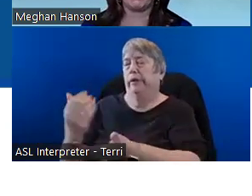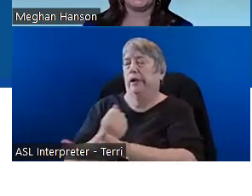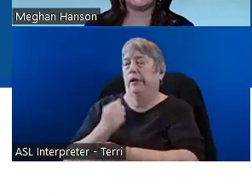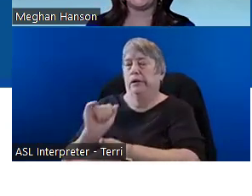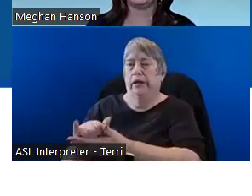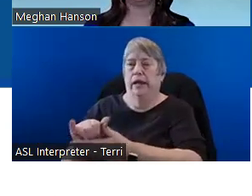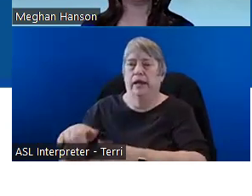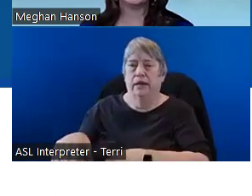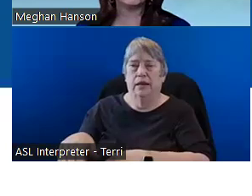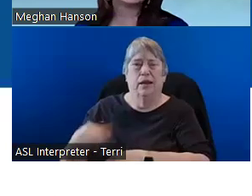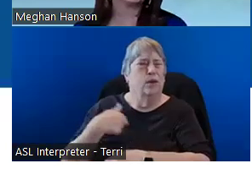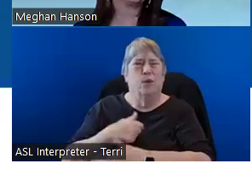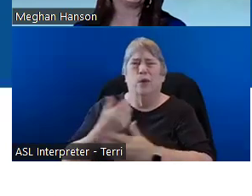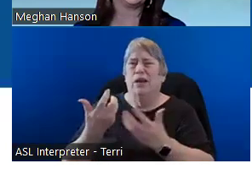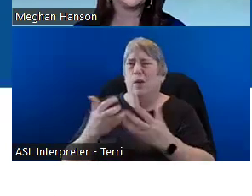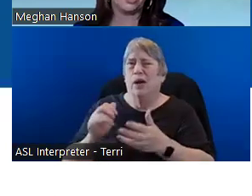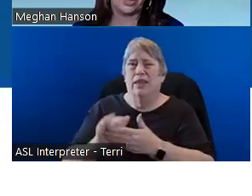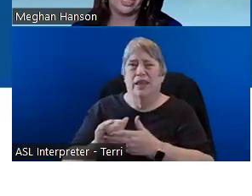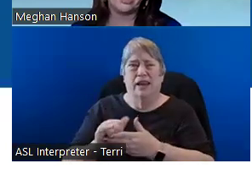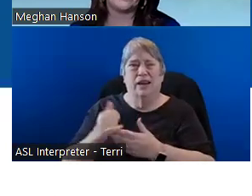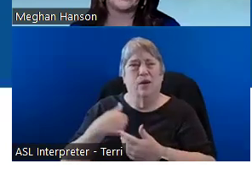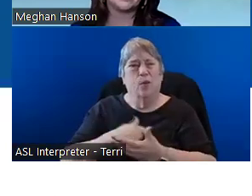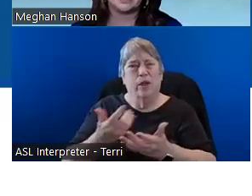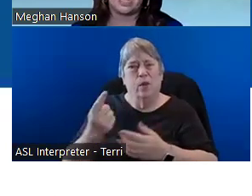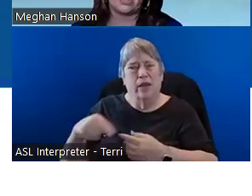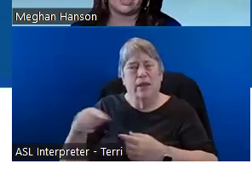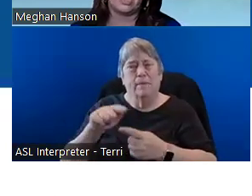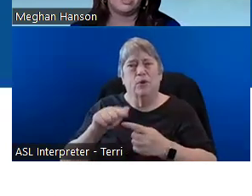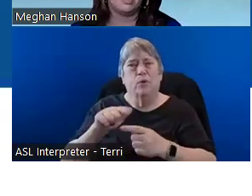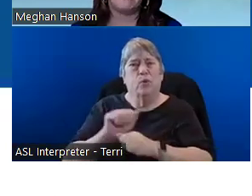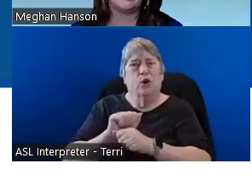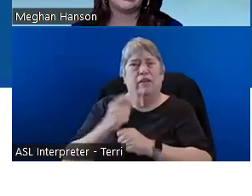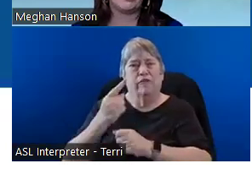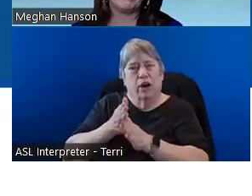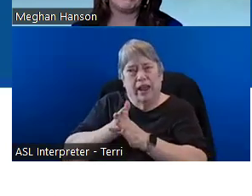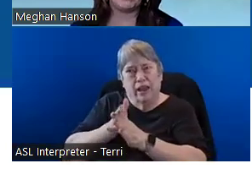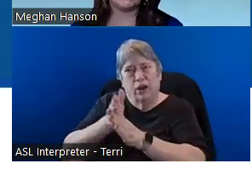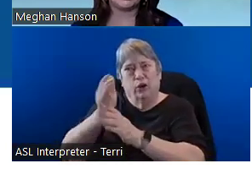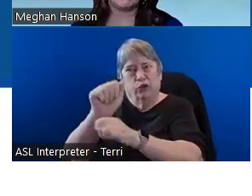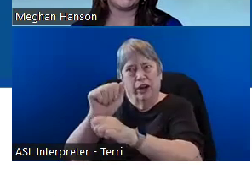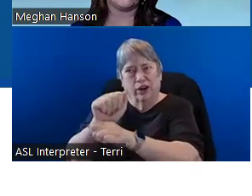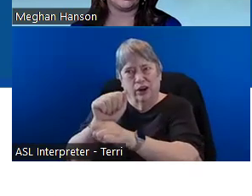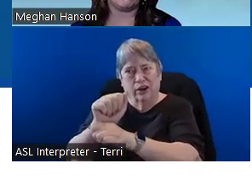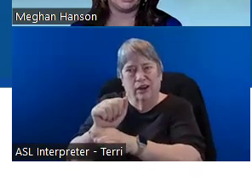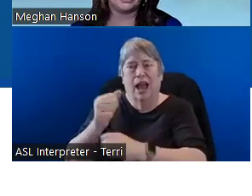work to pay the bills, but to really work towards being in a career and advancing in that career, and supporting